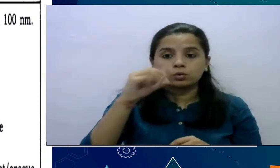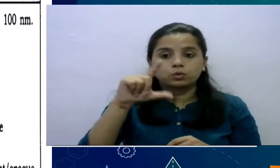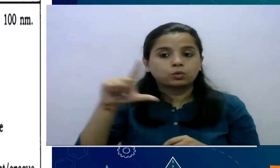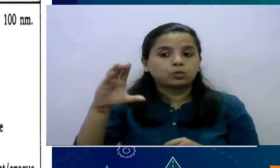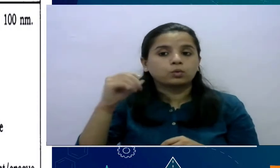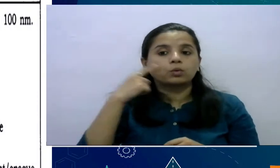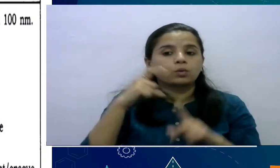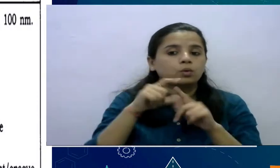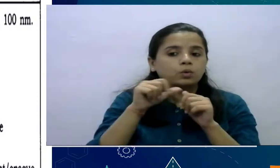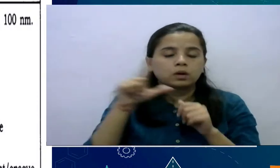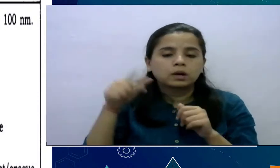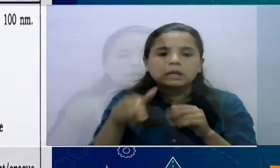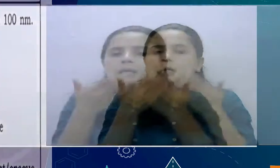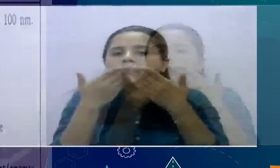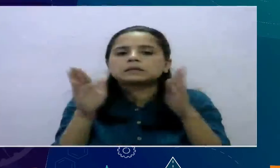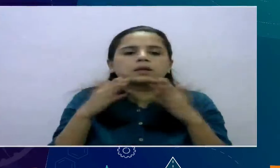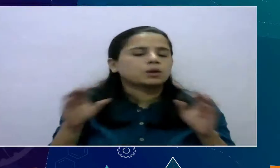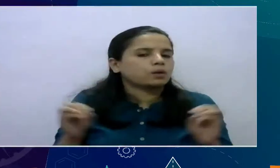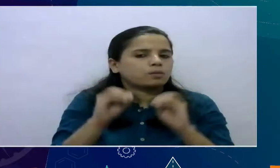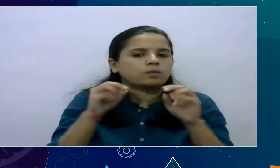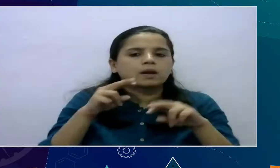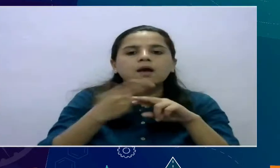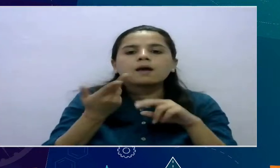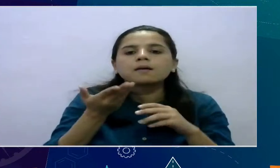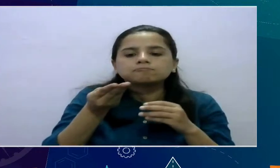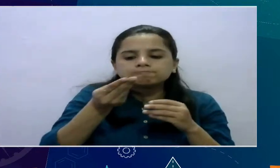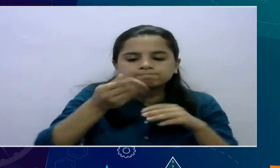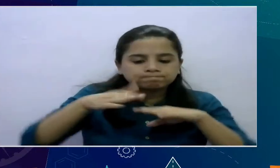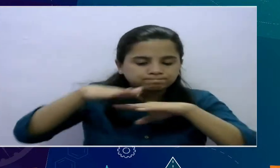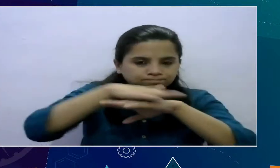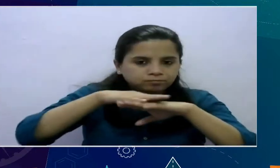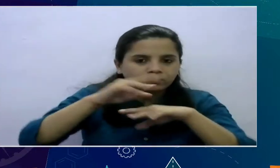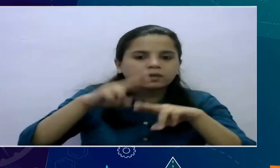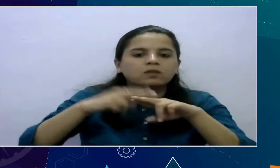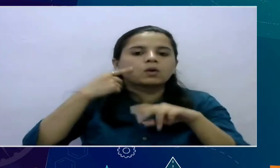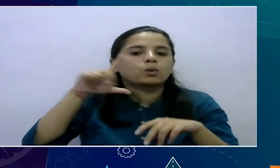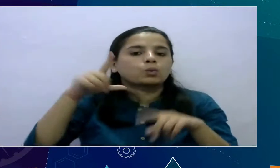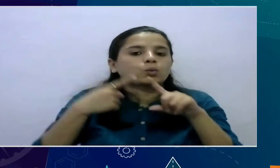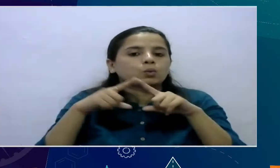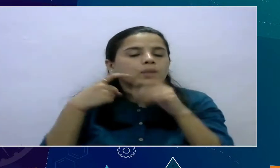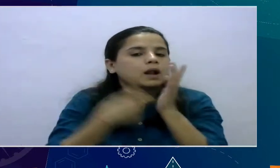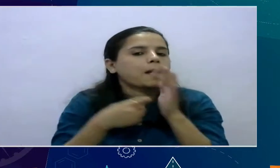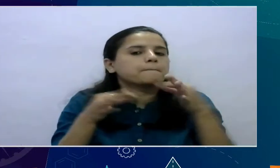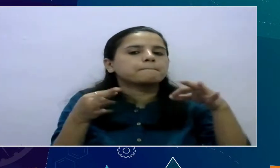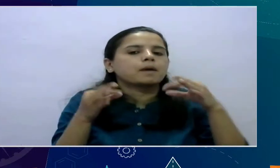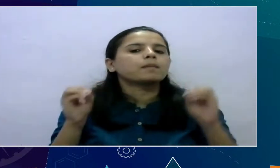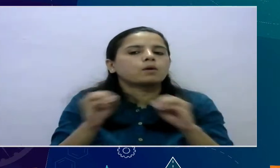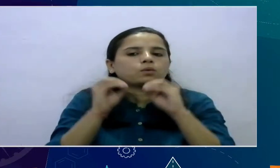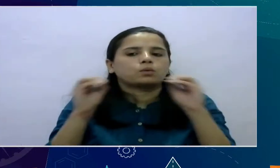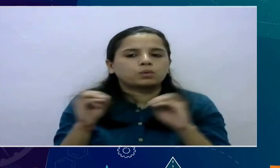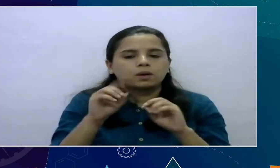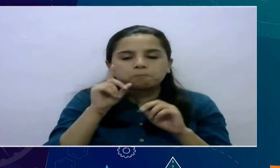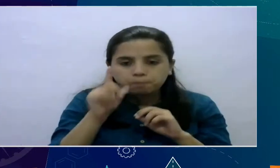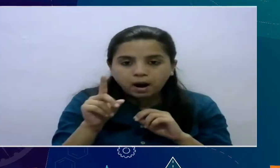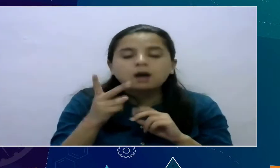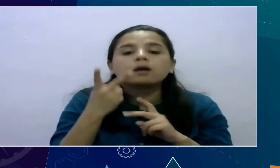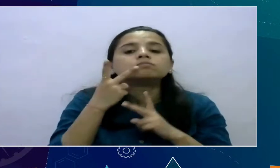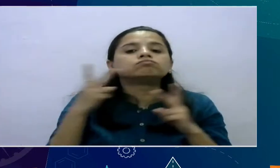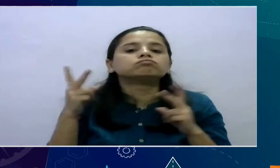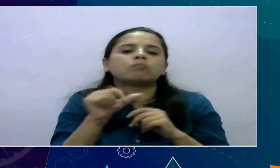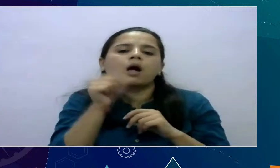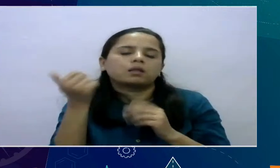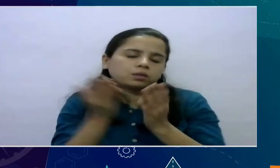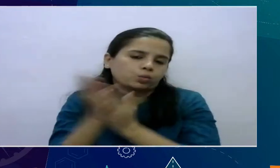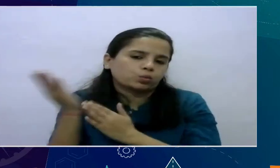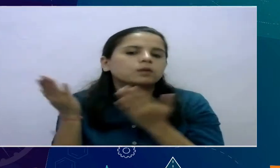cannot be separated by filter paper, but can be separated by a process that we call it as centrifugation. Let me give